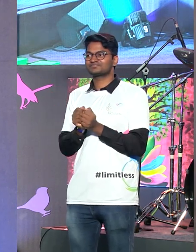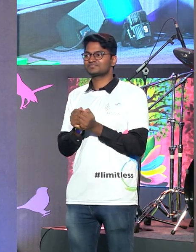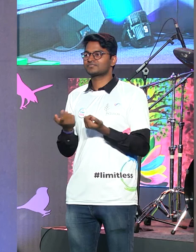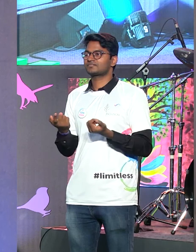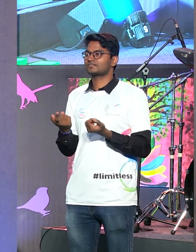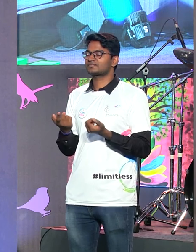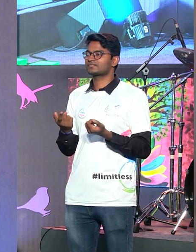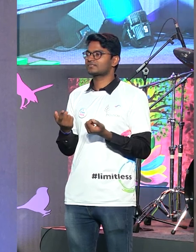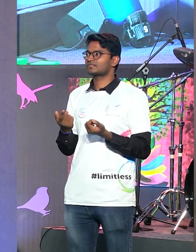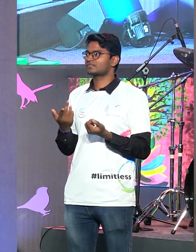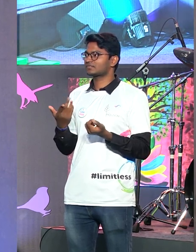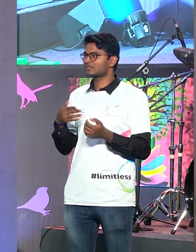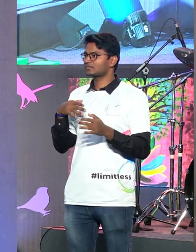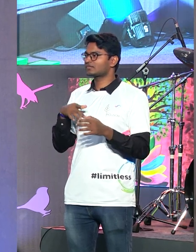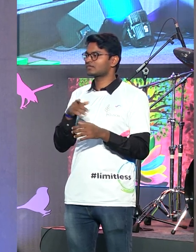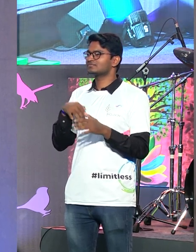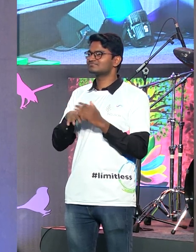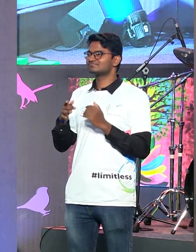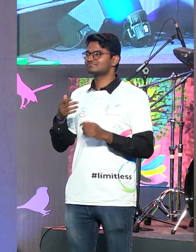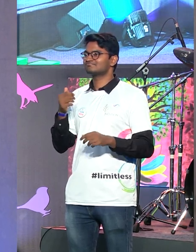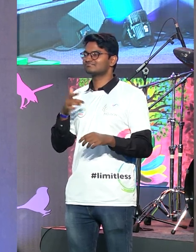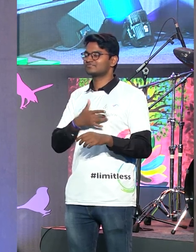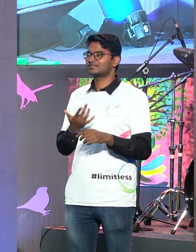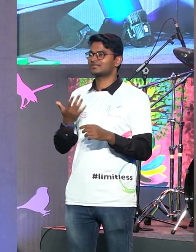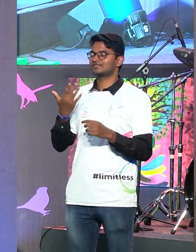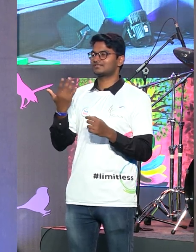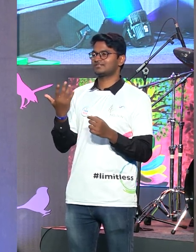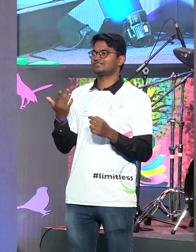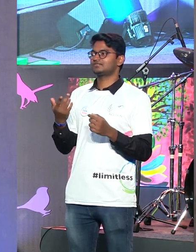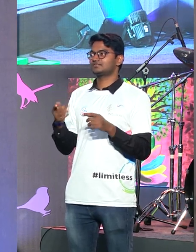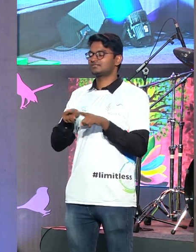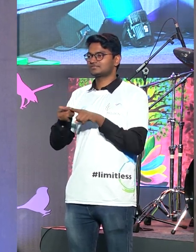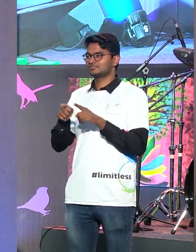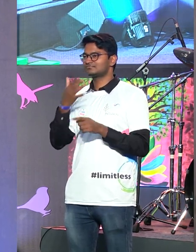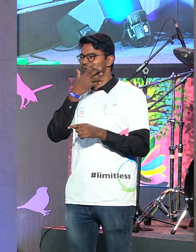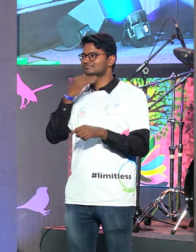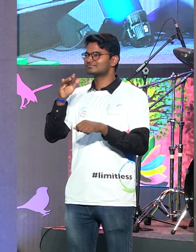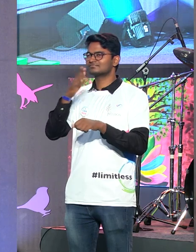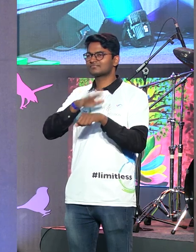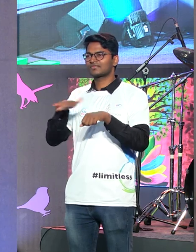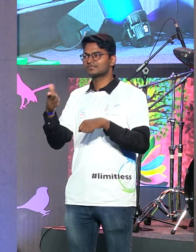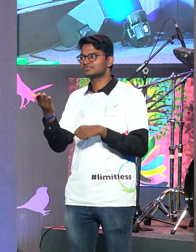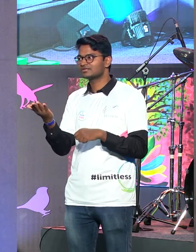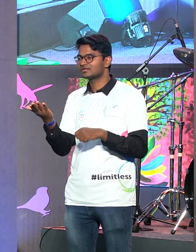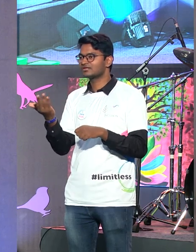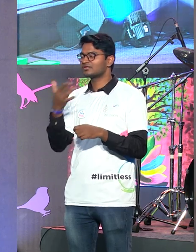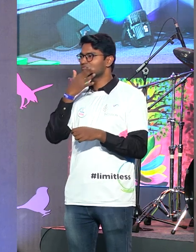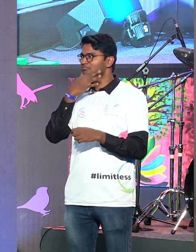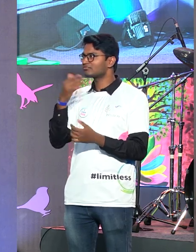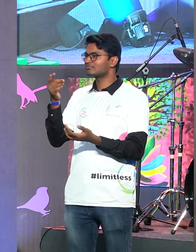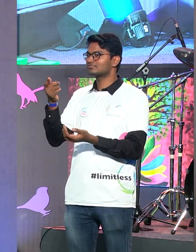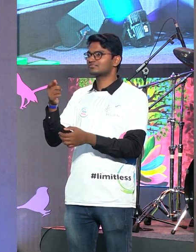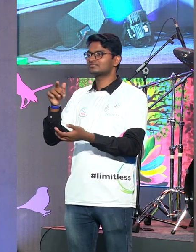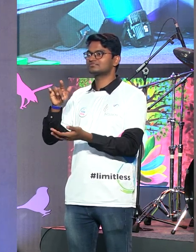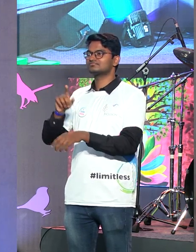also inside, it is in the smell, it's in the touch. There's so many things. When you say beautiful experience, you say a beautiful moment, beauty is